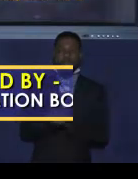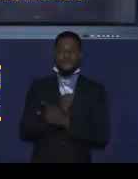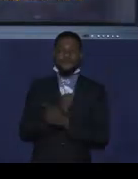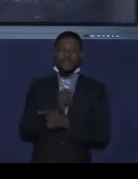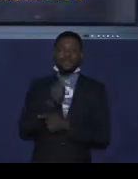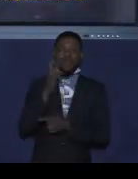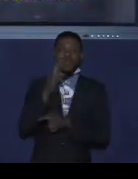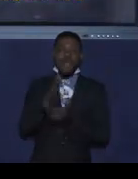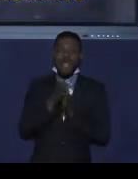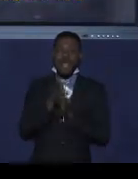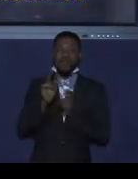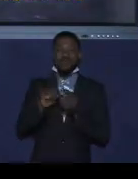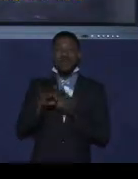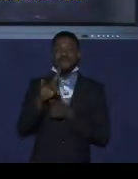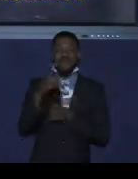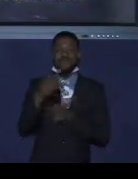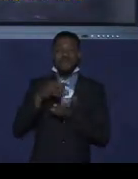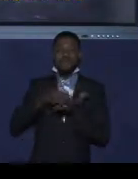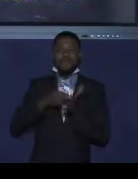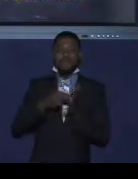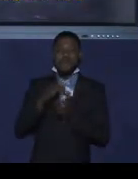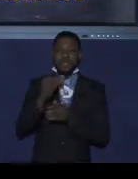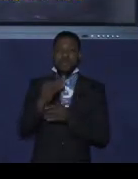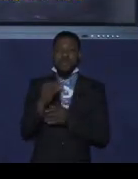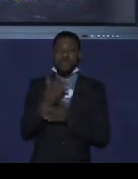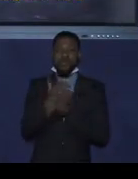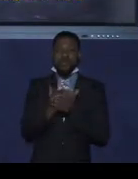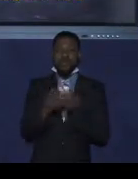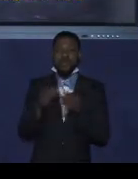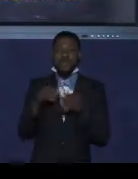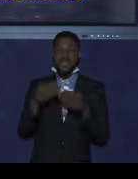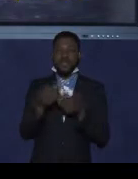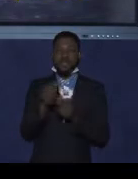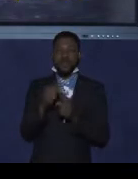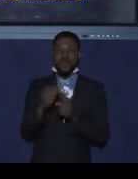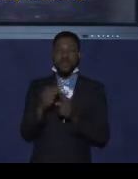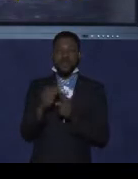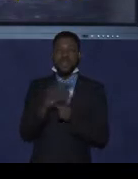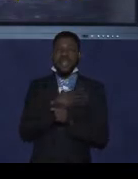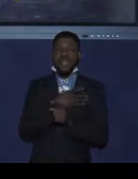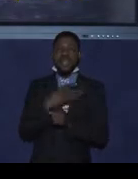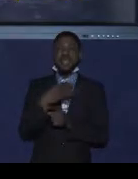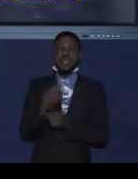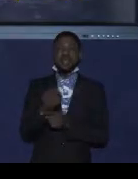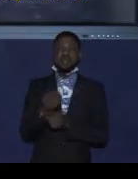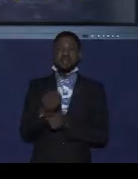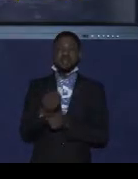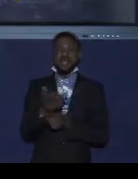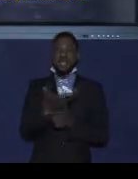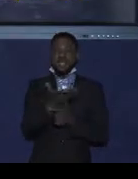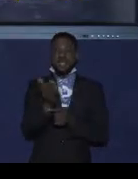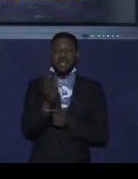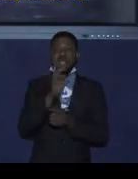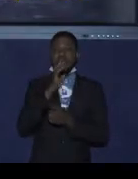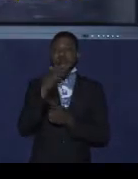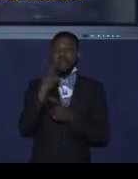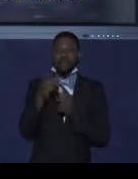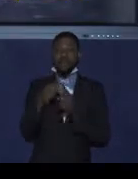You were asked to find the meaning of some given words. And here are the